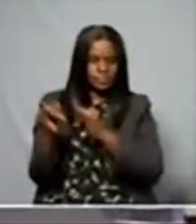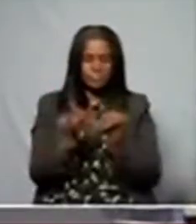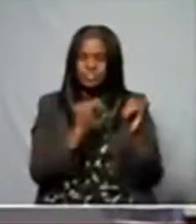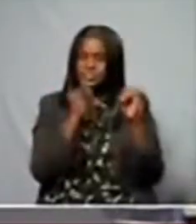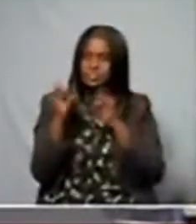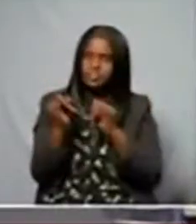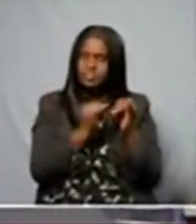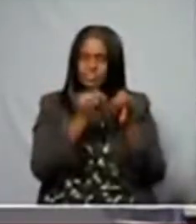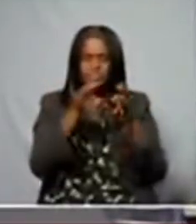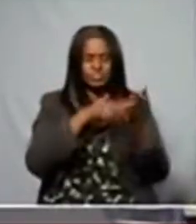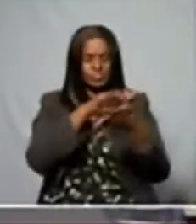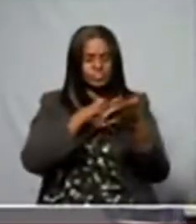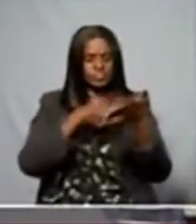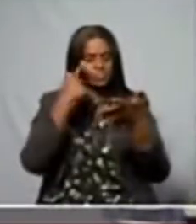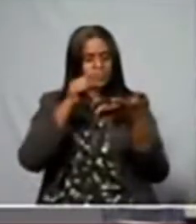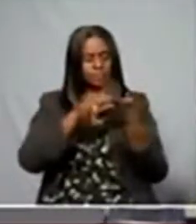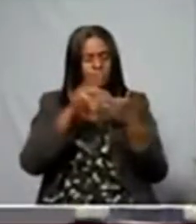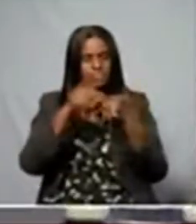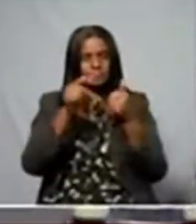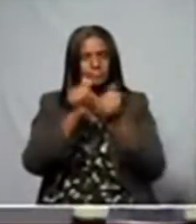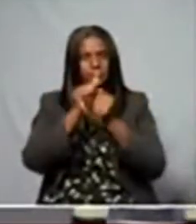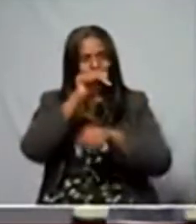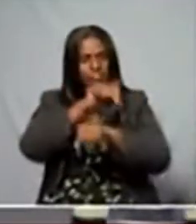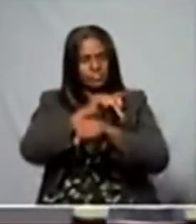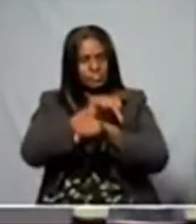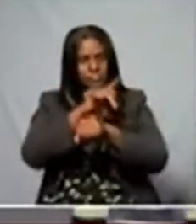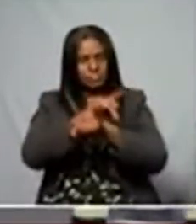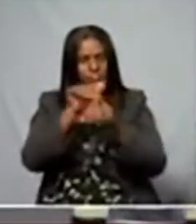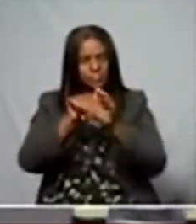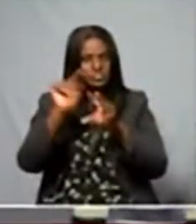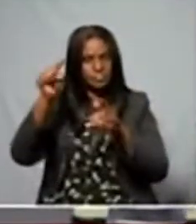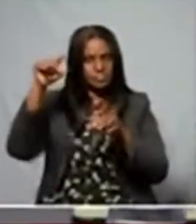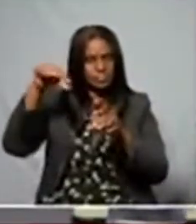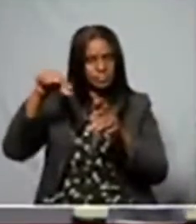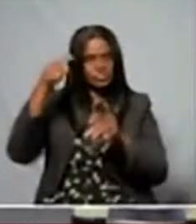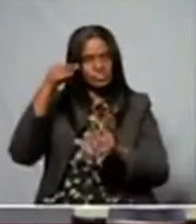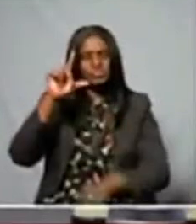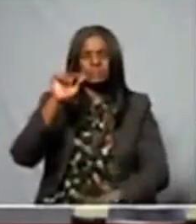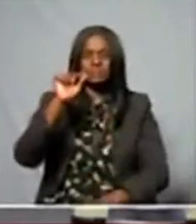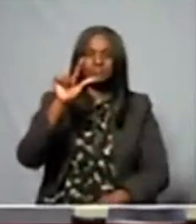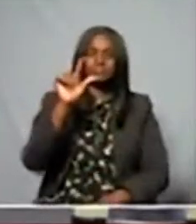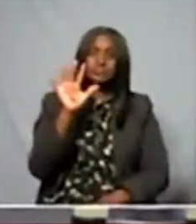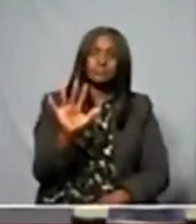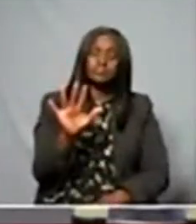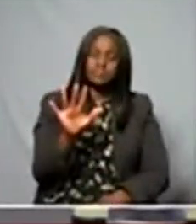implementation schedule for programs and projects in the first quarter of 2025.